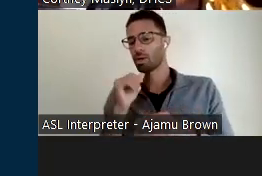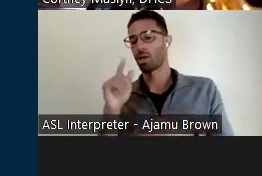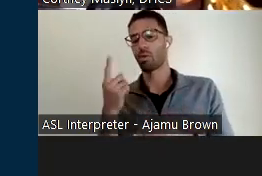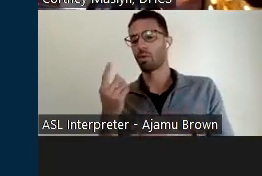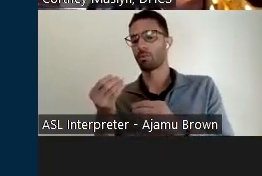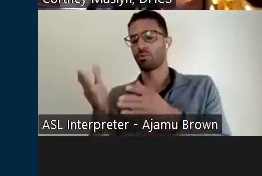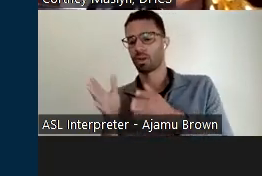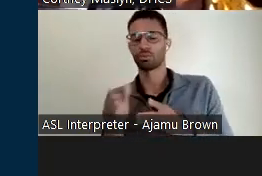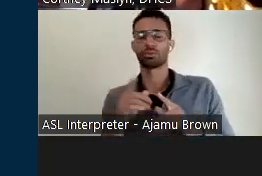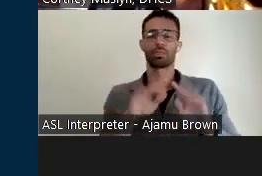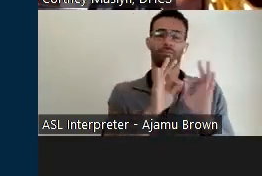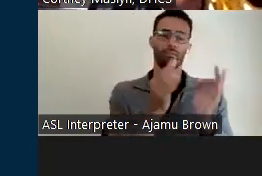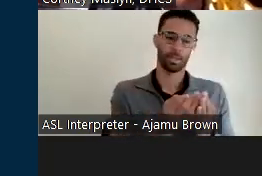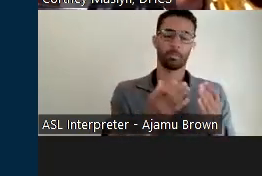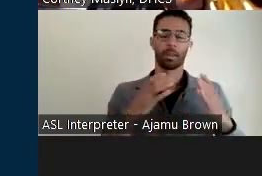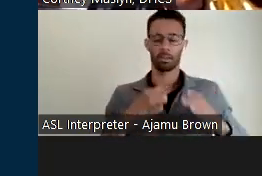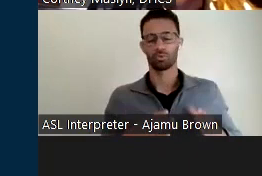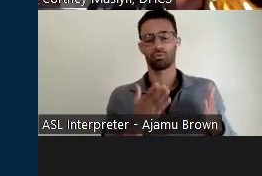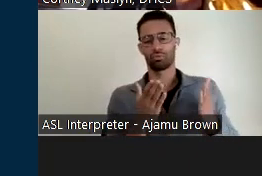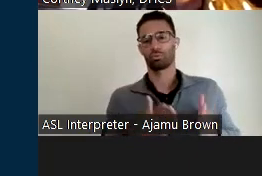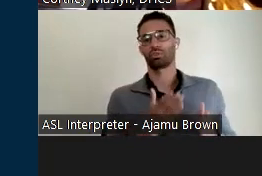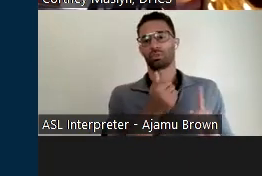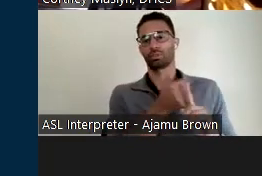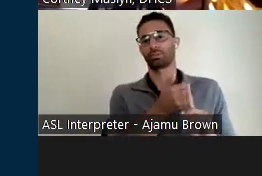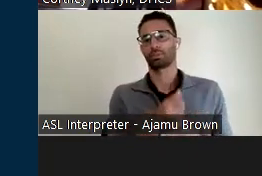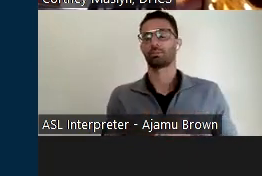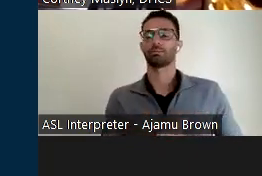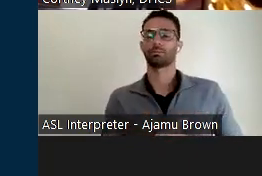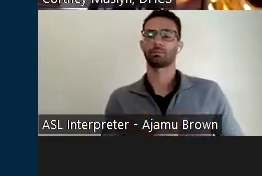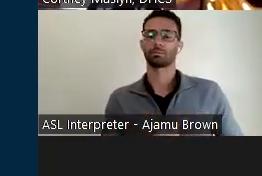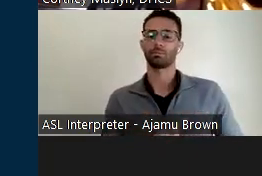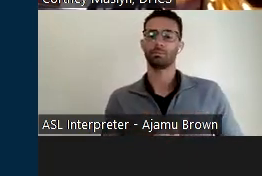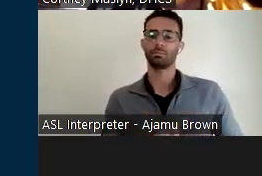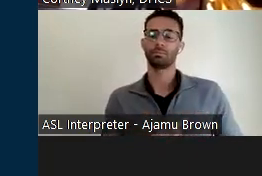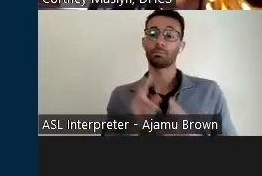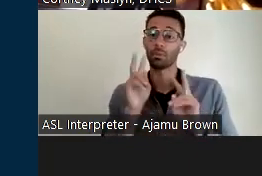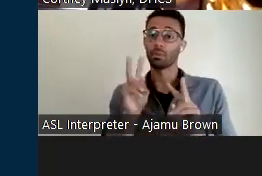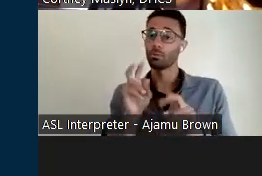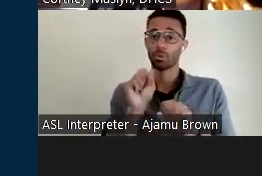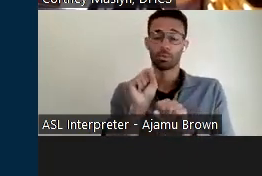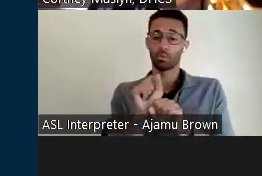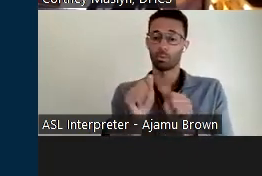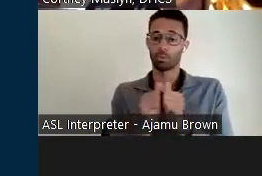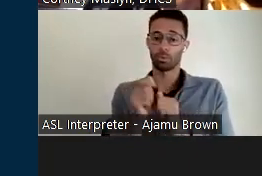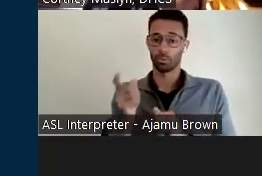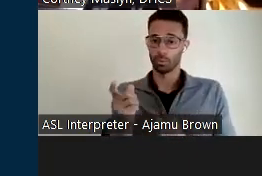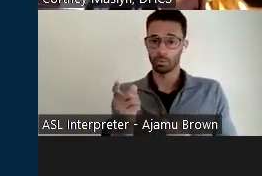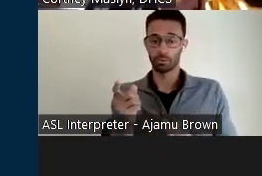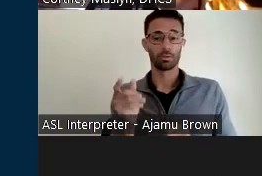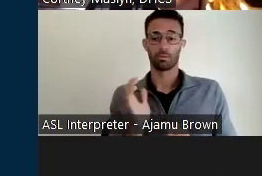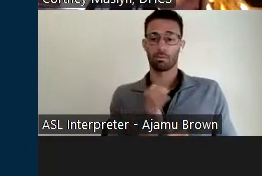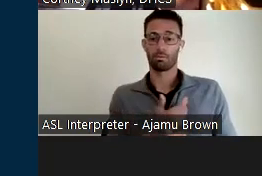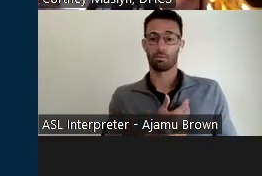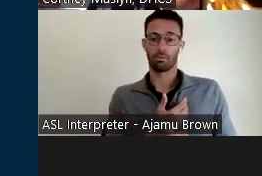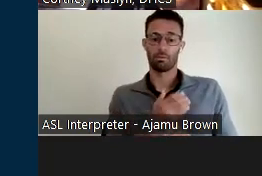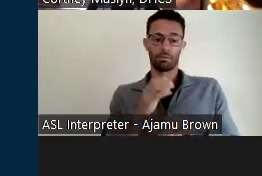families and the consumers themselves. So looking forward to working with you all on that, and our consulting group will be kind of